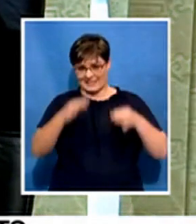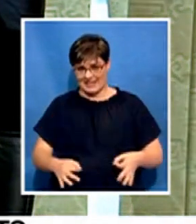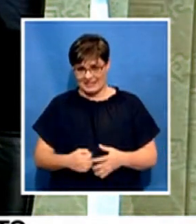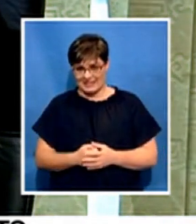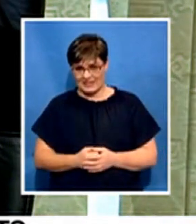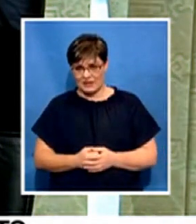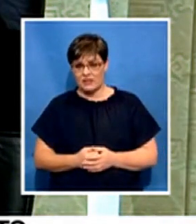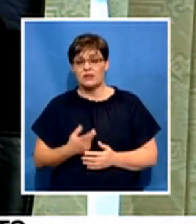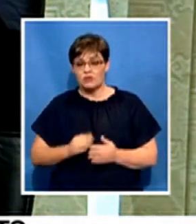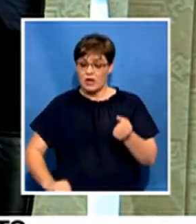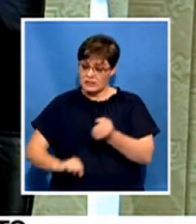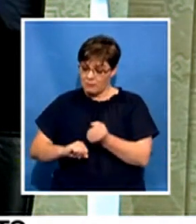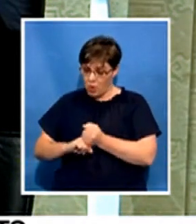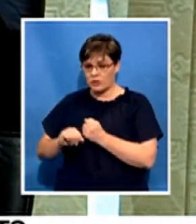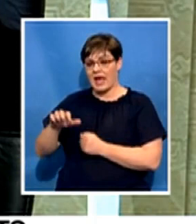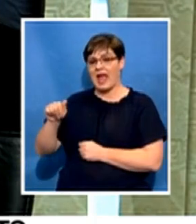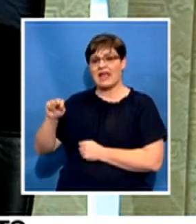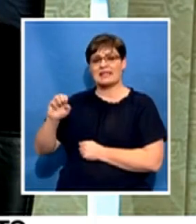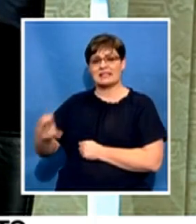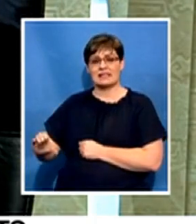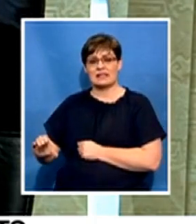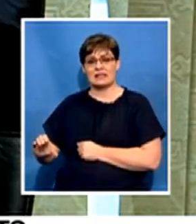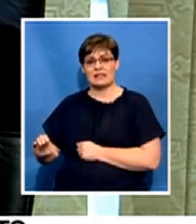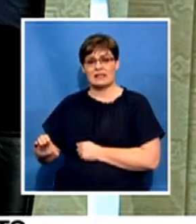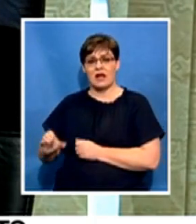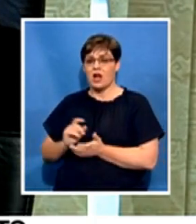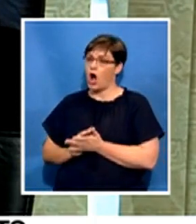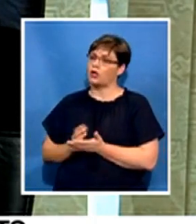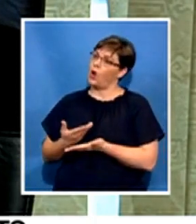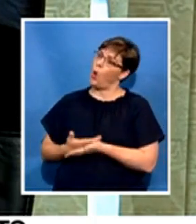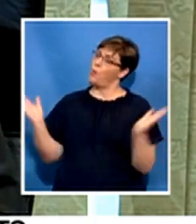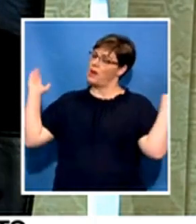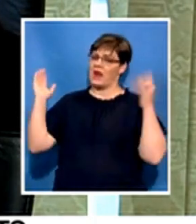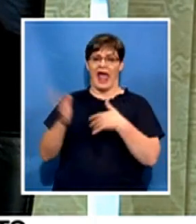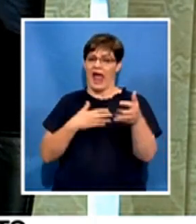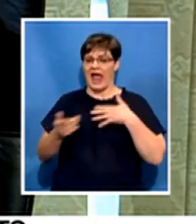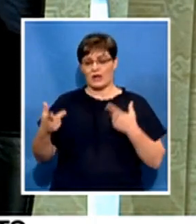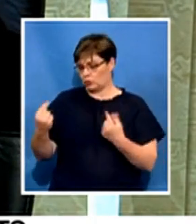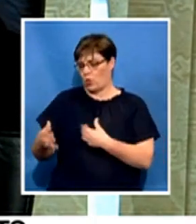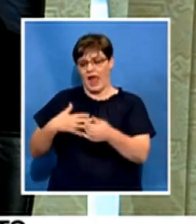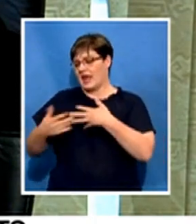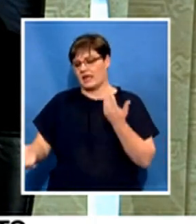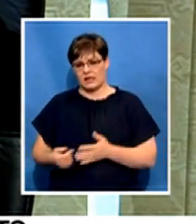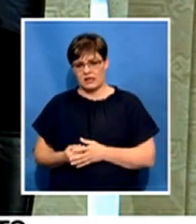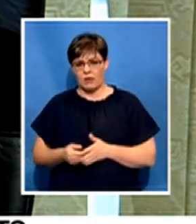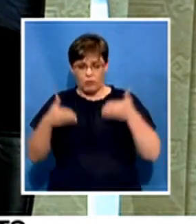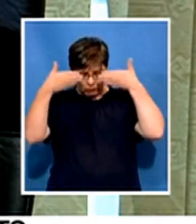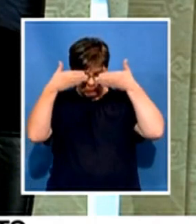not a blank check. We're not going to wear blindfolders. We need to go out and say